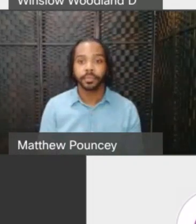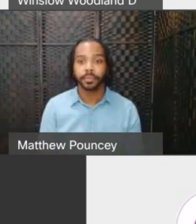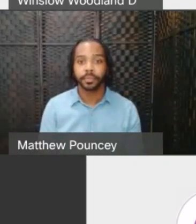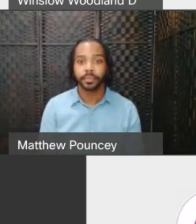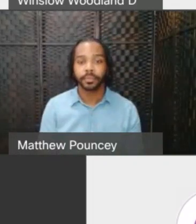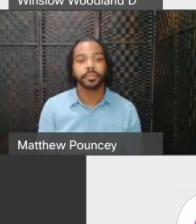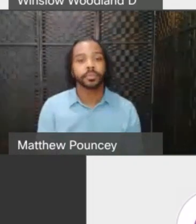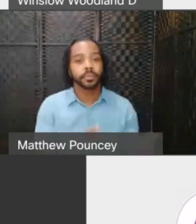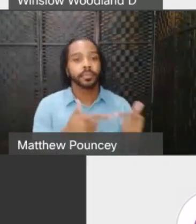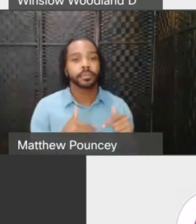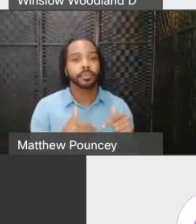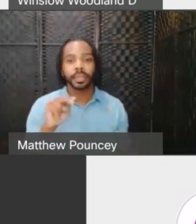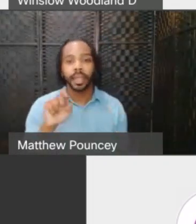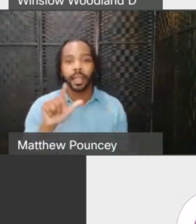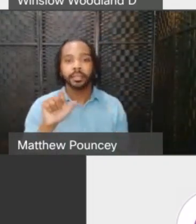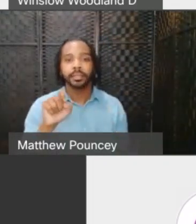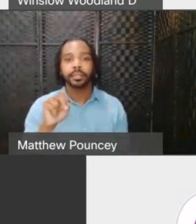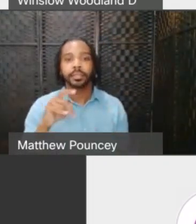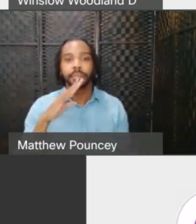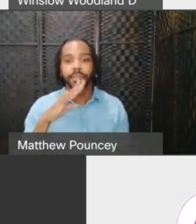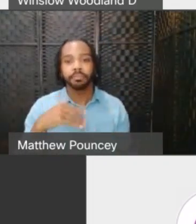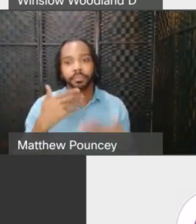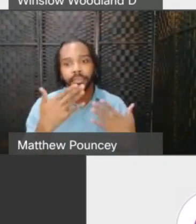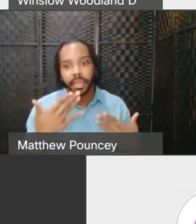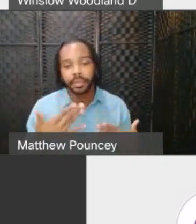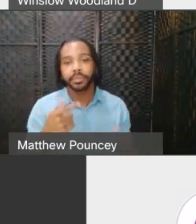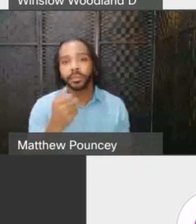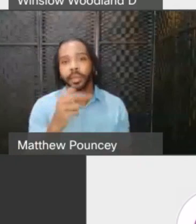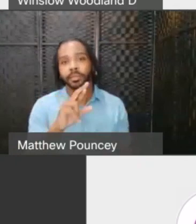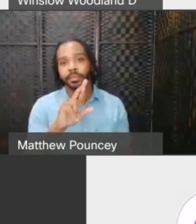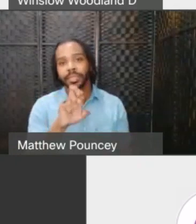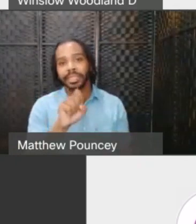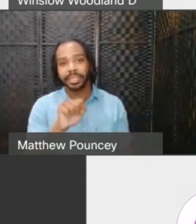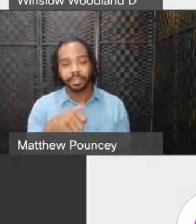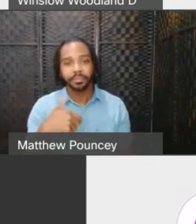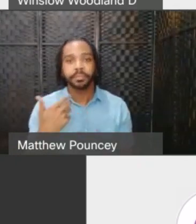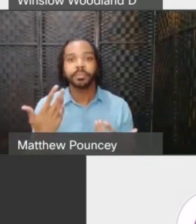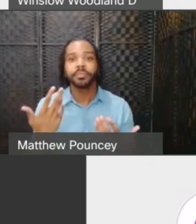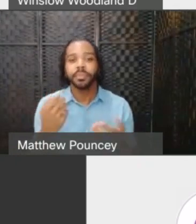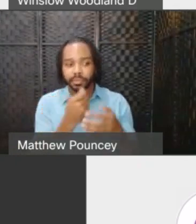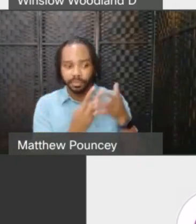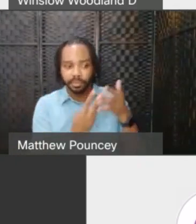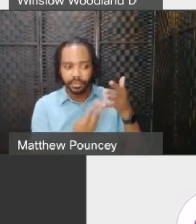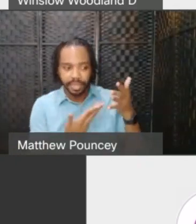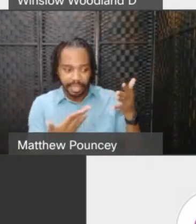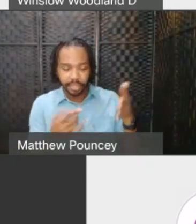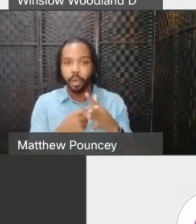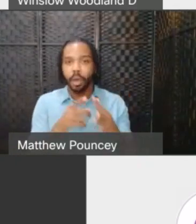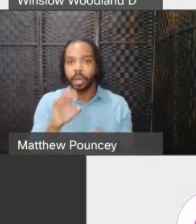Thank you, Director Reese. Real quickly, there are several documents effective October 1st that can be